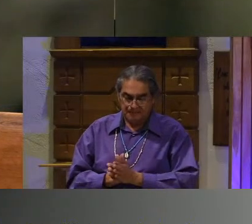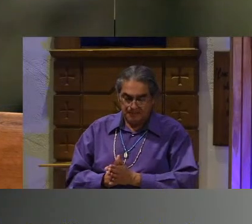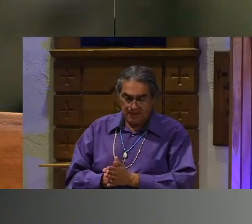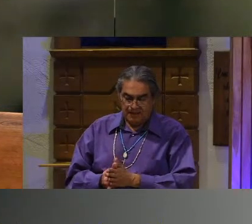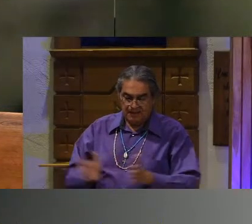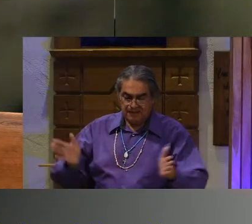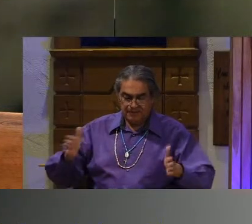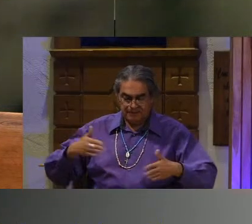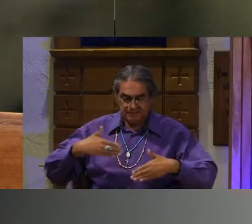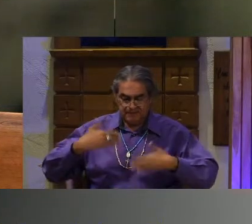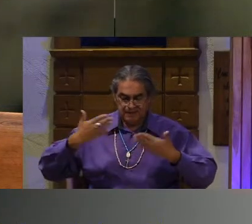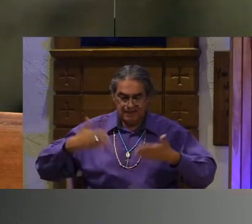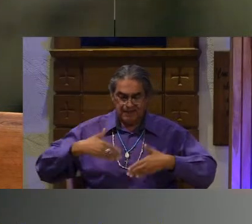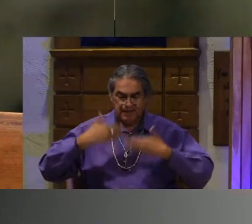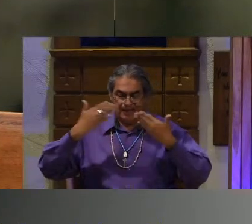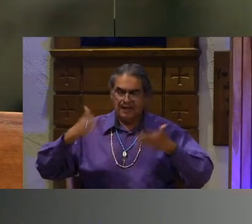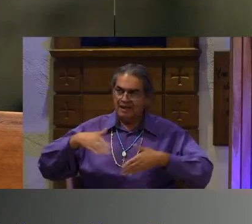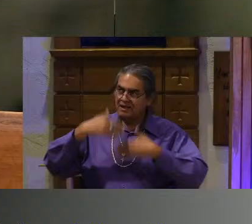Rejoice,